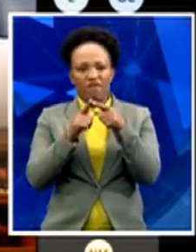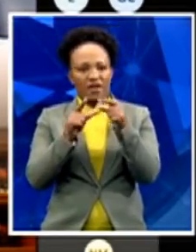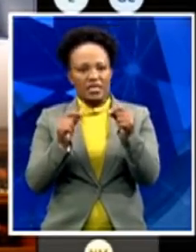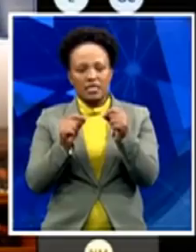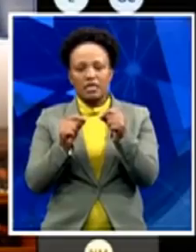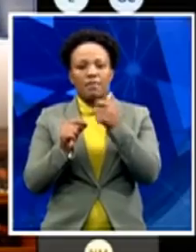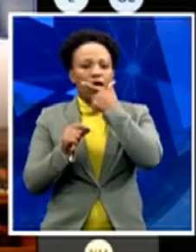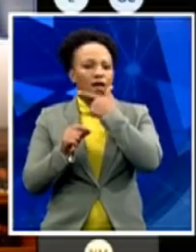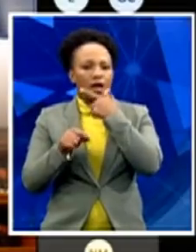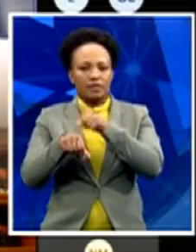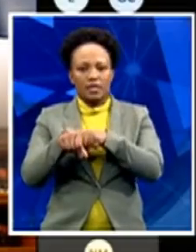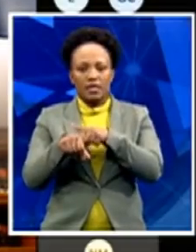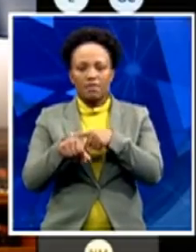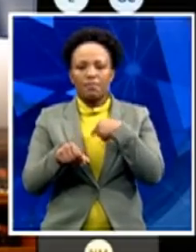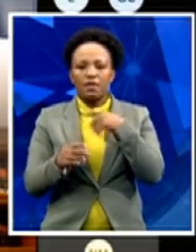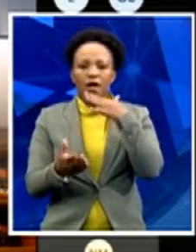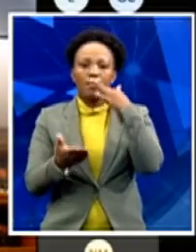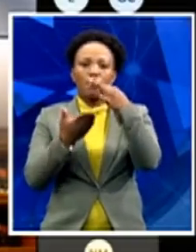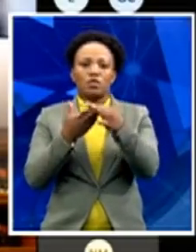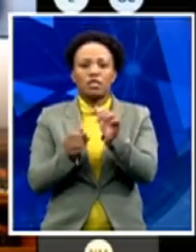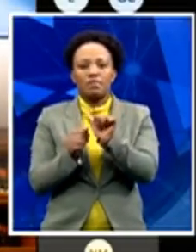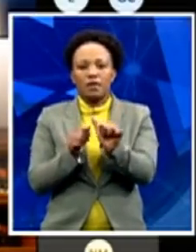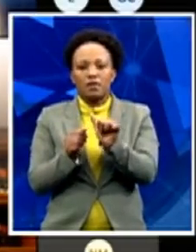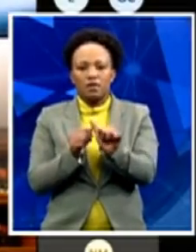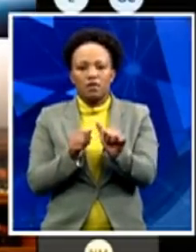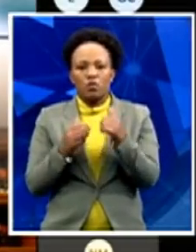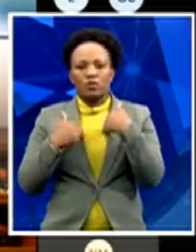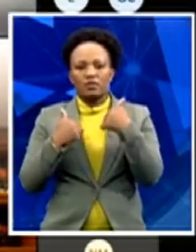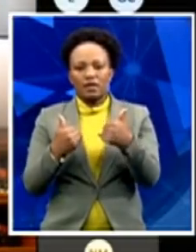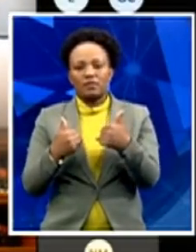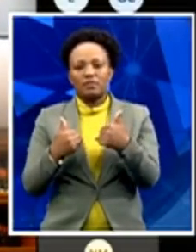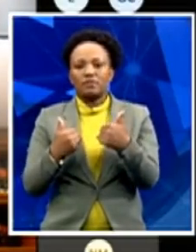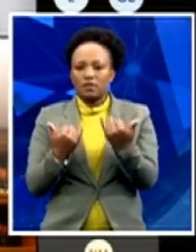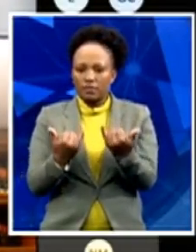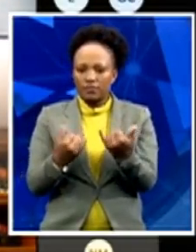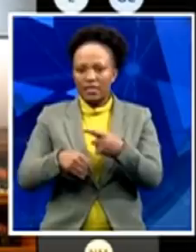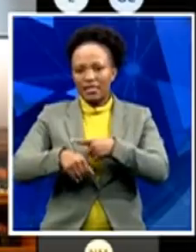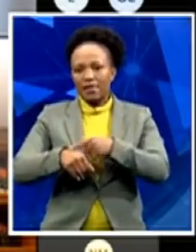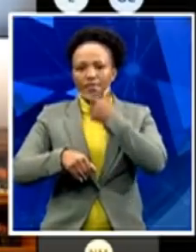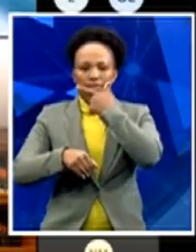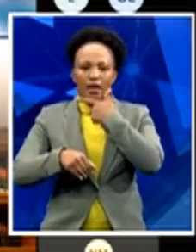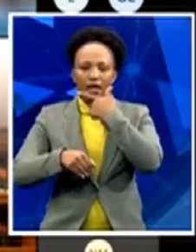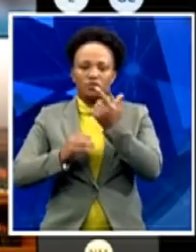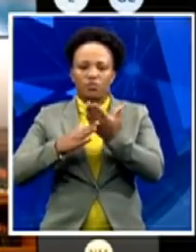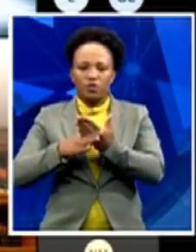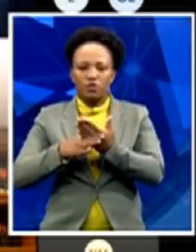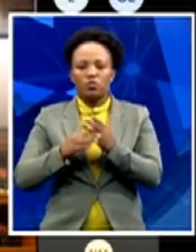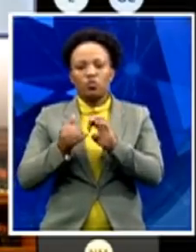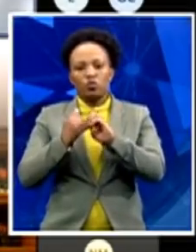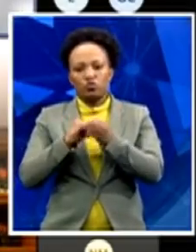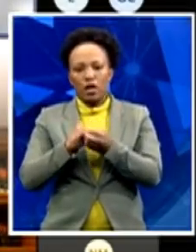do is we start, my lord, and then during the lunch break, we will try, maybe with my learned friends,